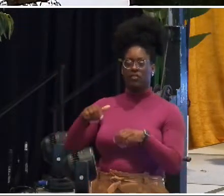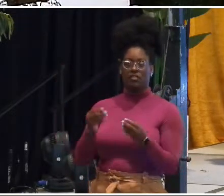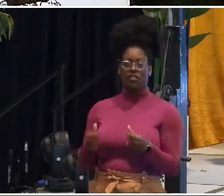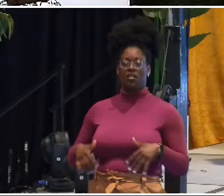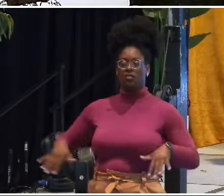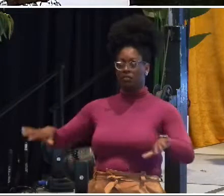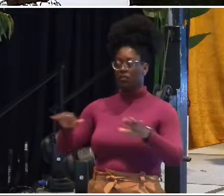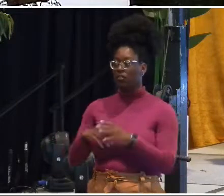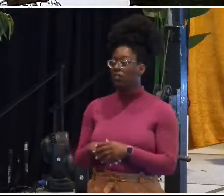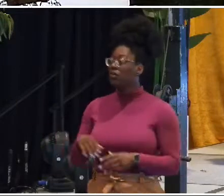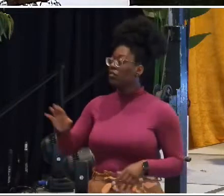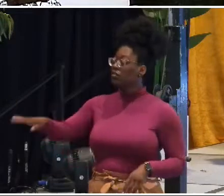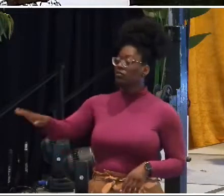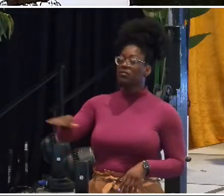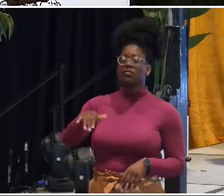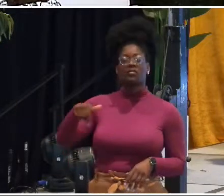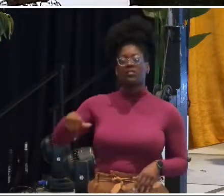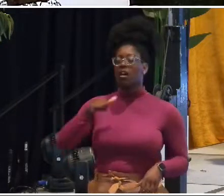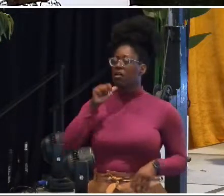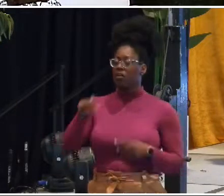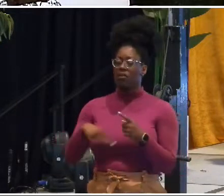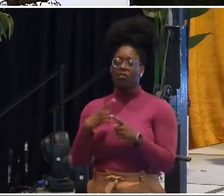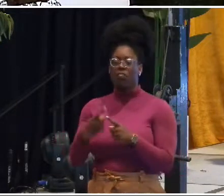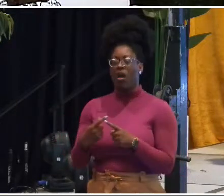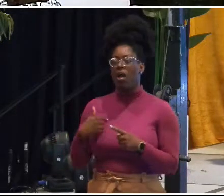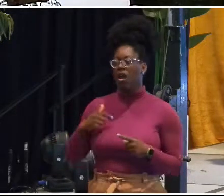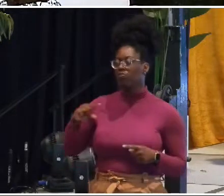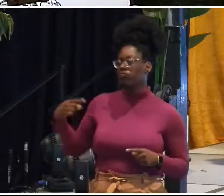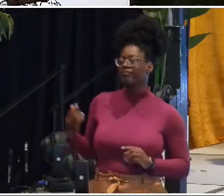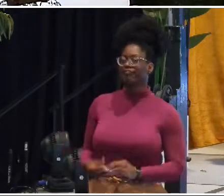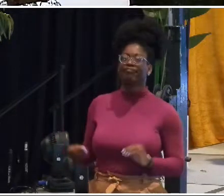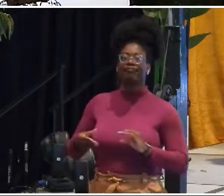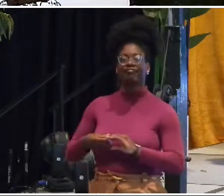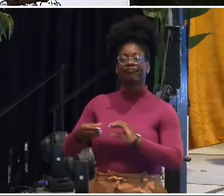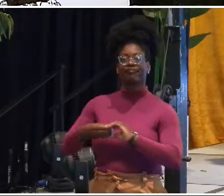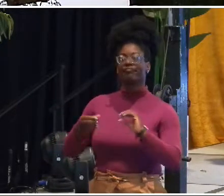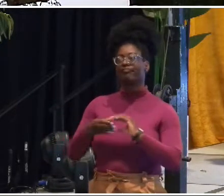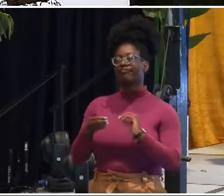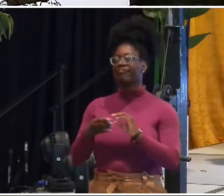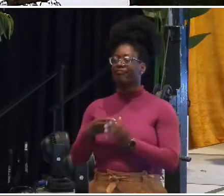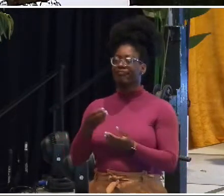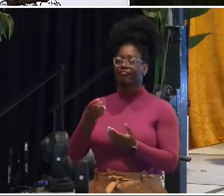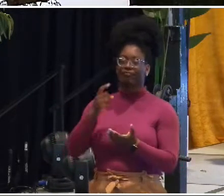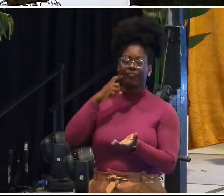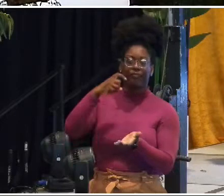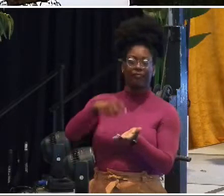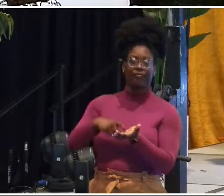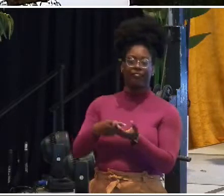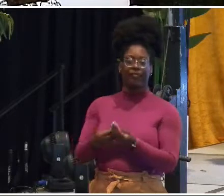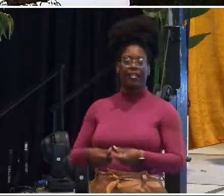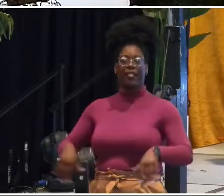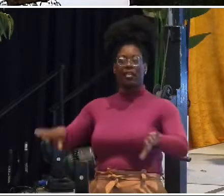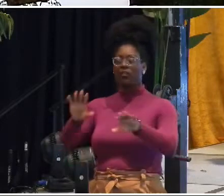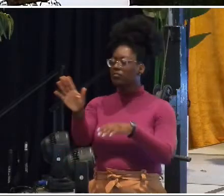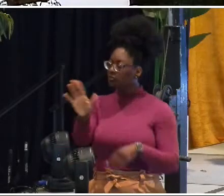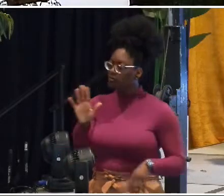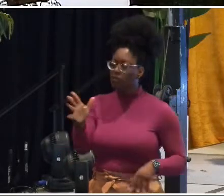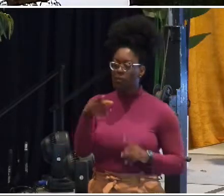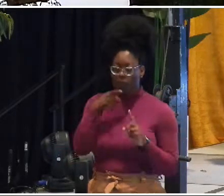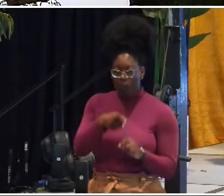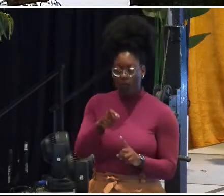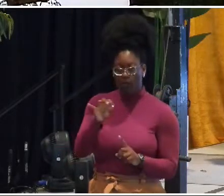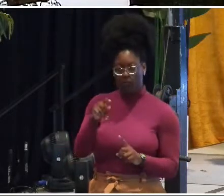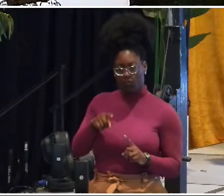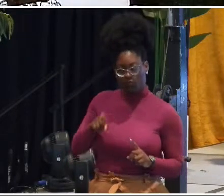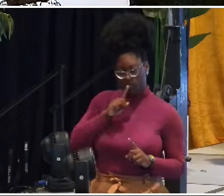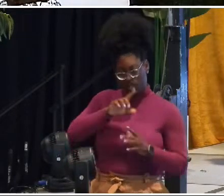acknowledgement is not about being performative and more about being in active, right relationship with the land and the First Nation people to